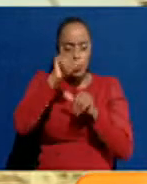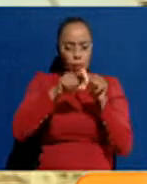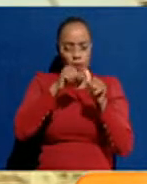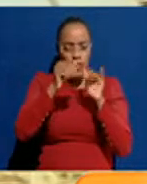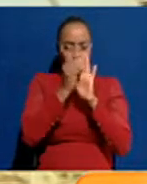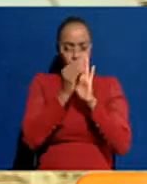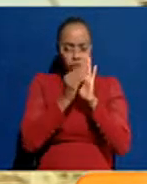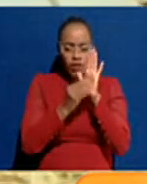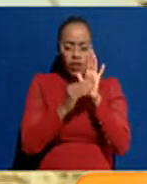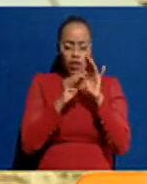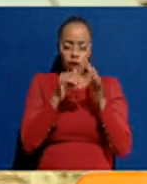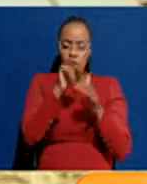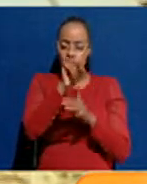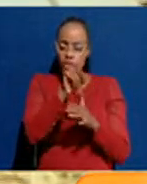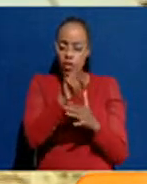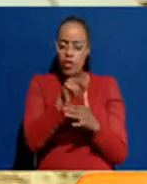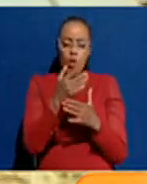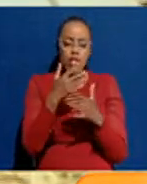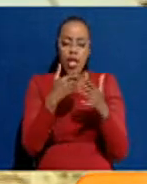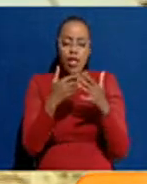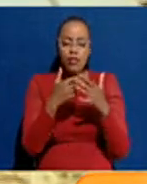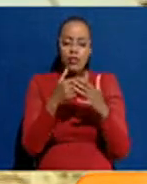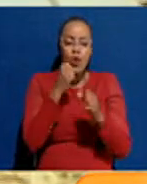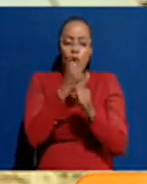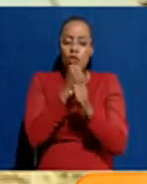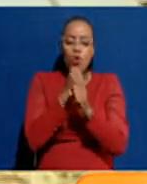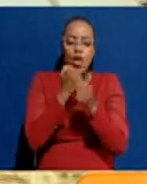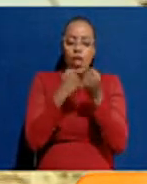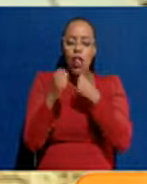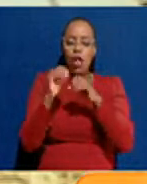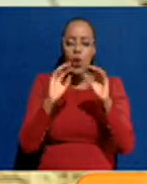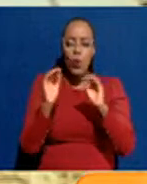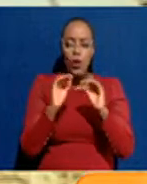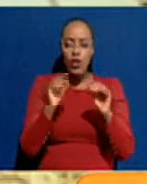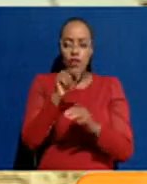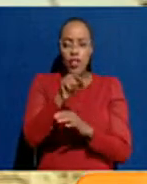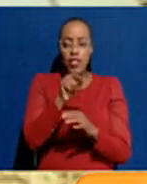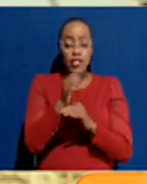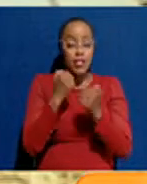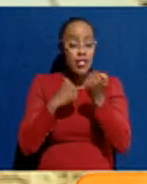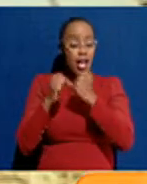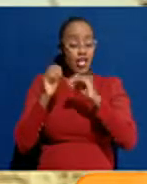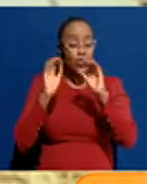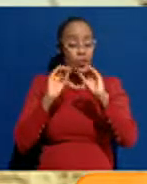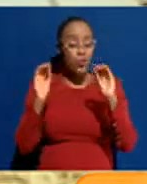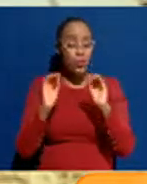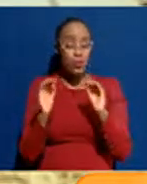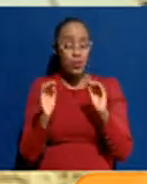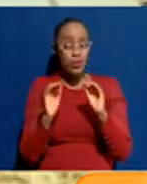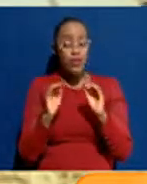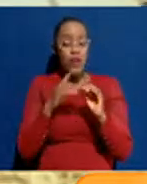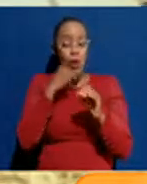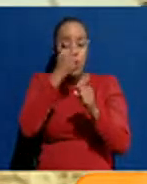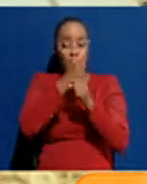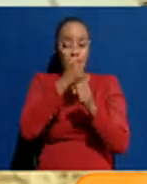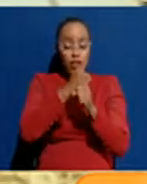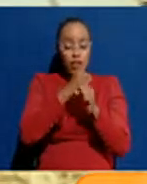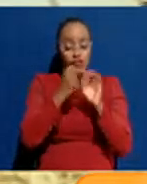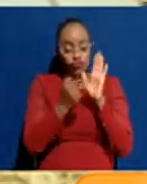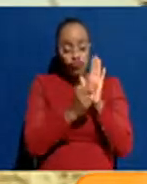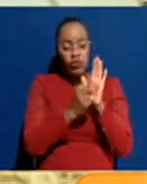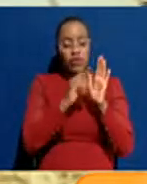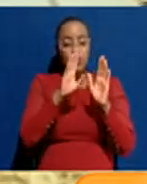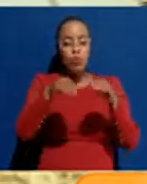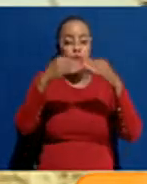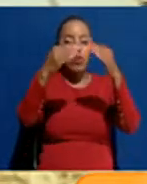it in terms of this was hydro. Out of all those total units, this is hydro. Out of those total units, this is what geothermal